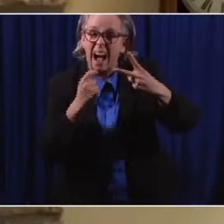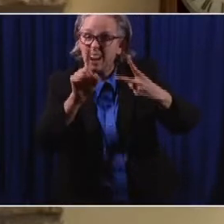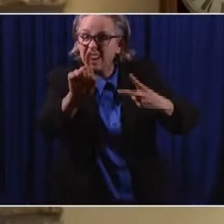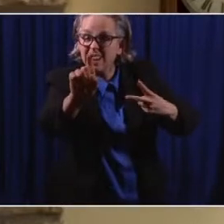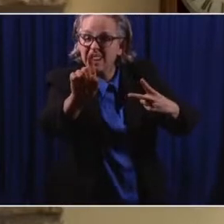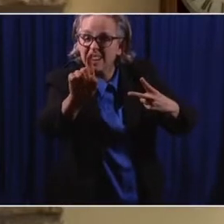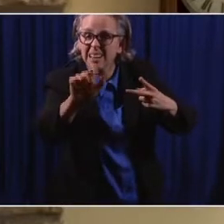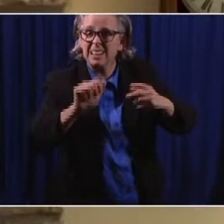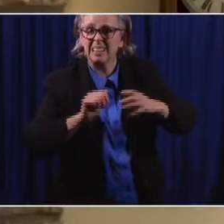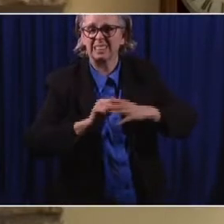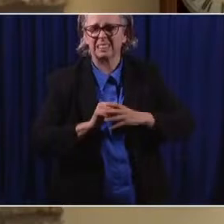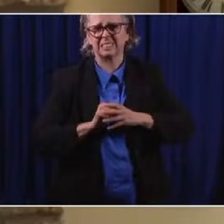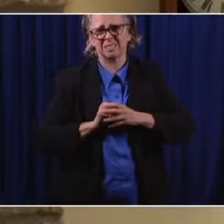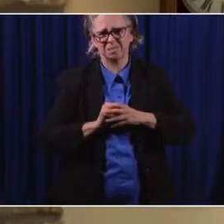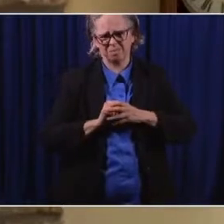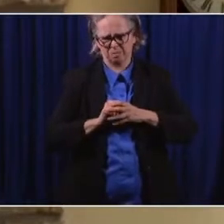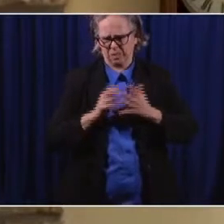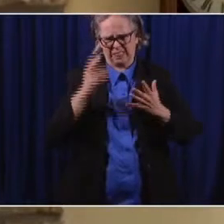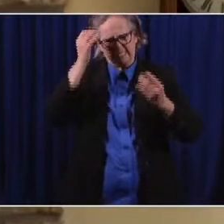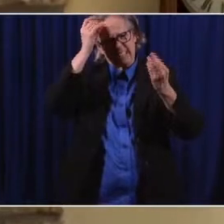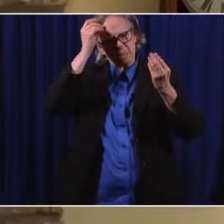But there's so many other variables.